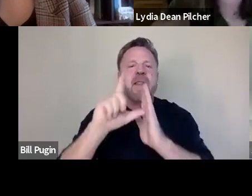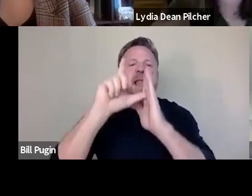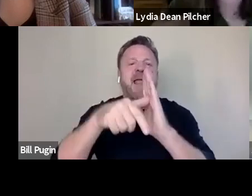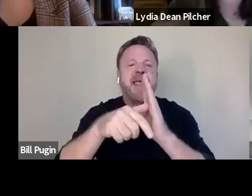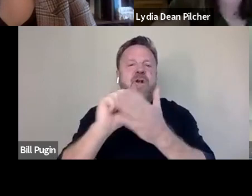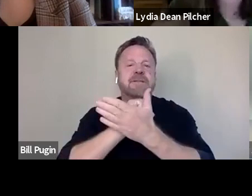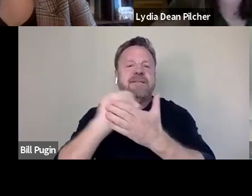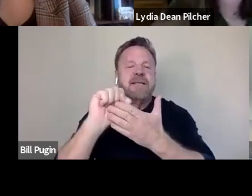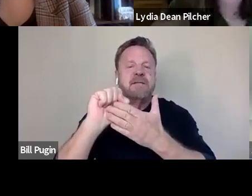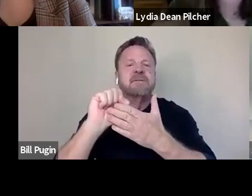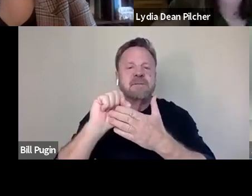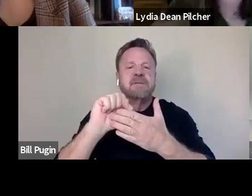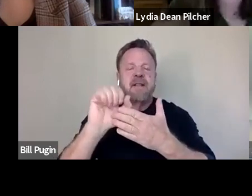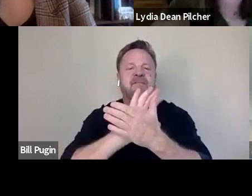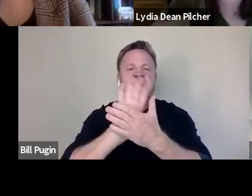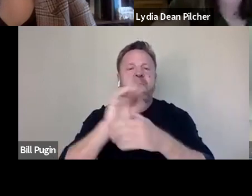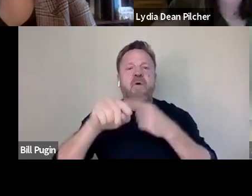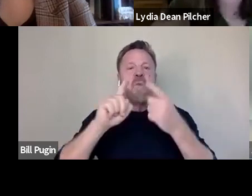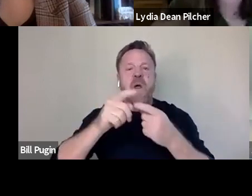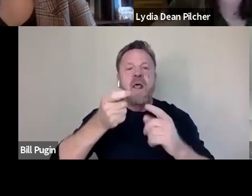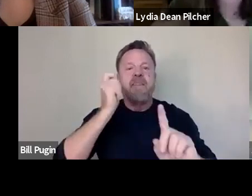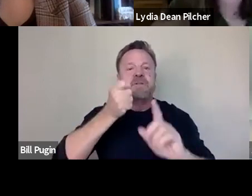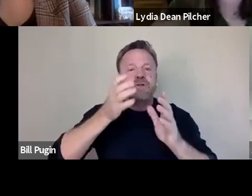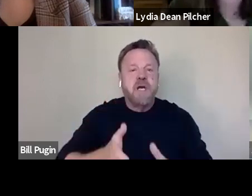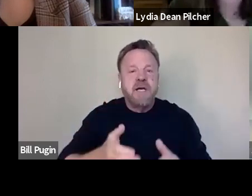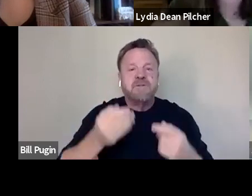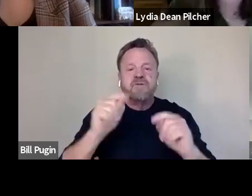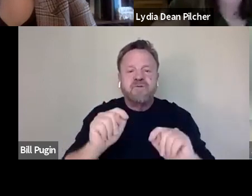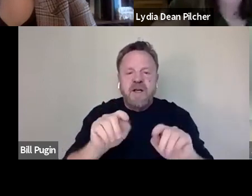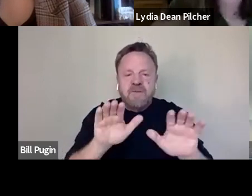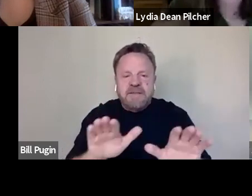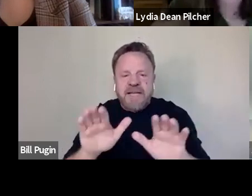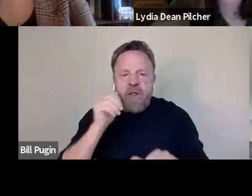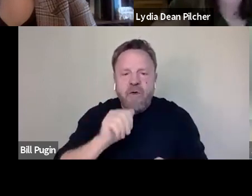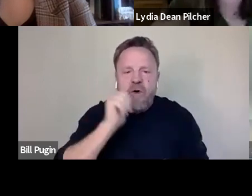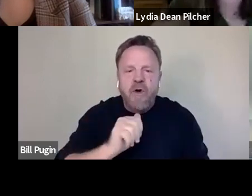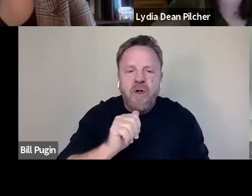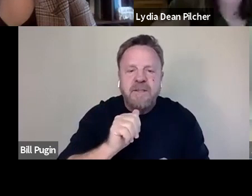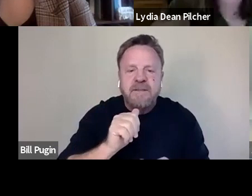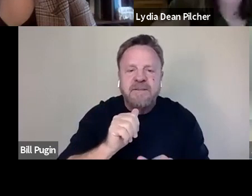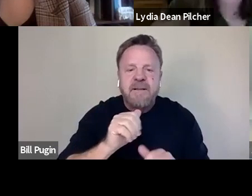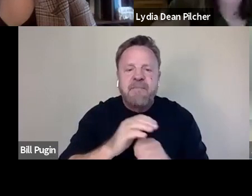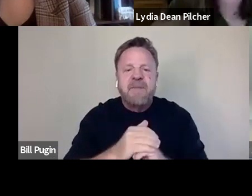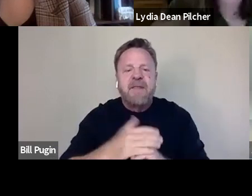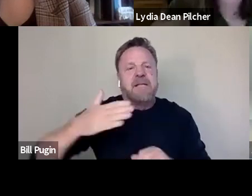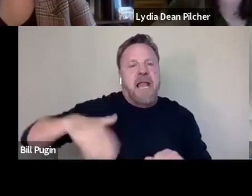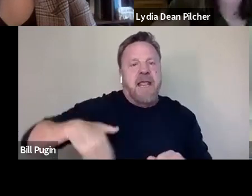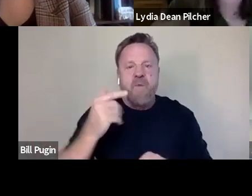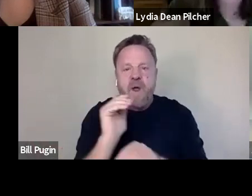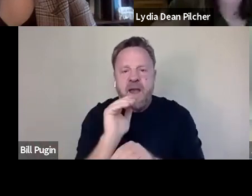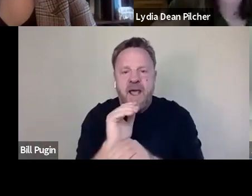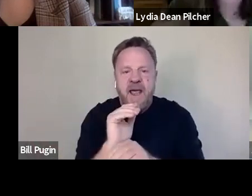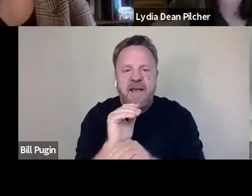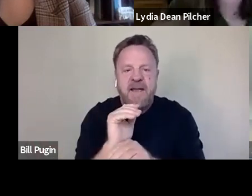of the film, when the judge is trying to settle with the girls. And it was late one night, and I